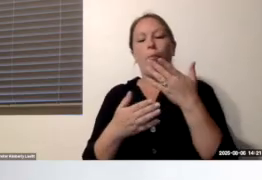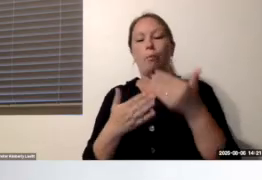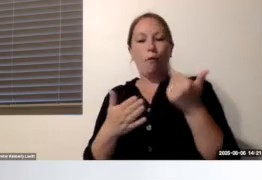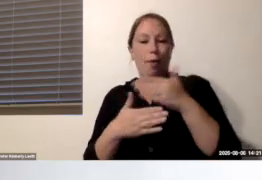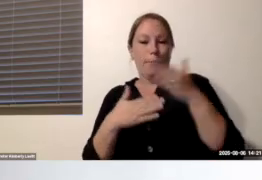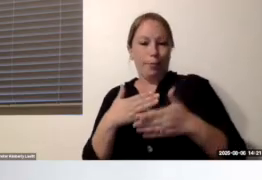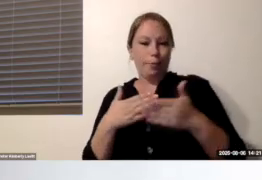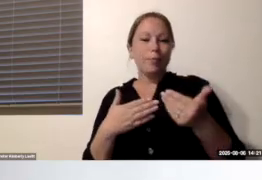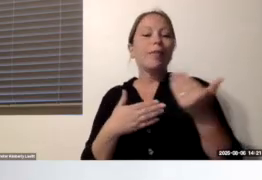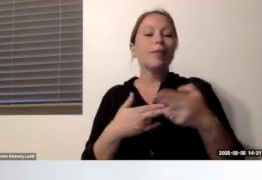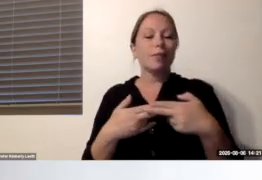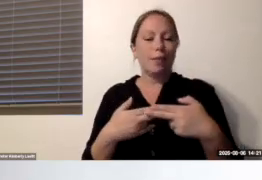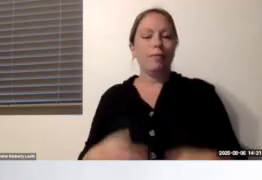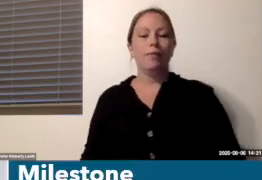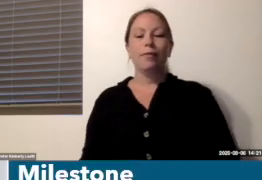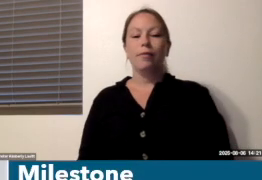to the next slide.